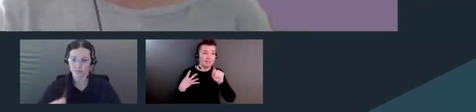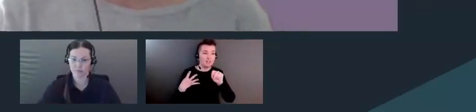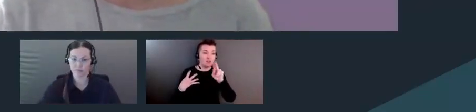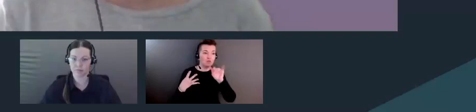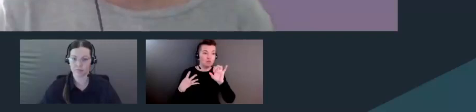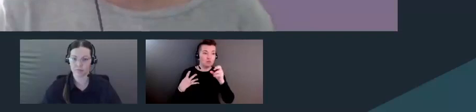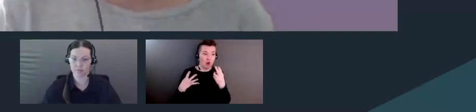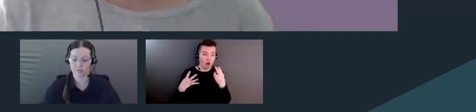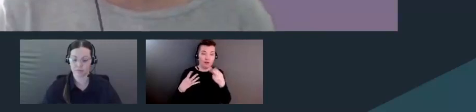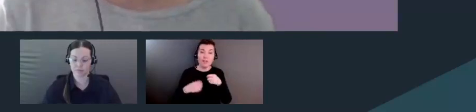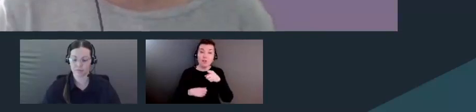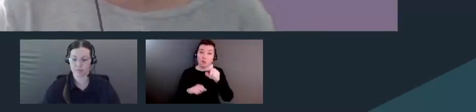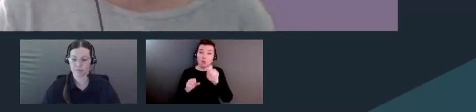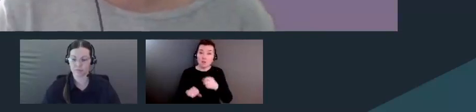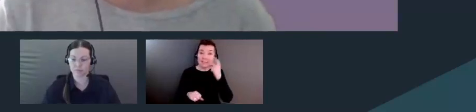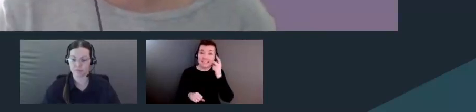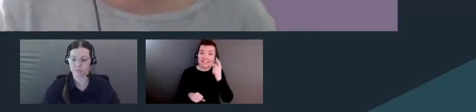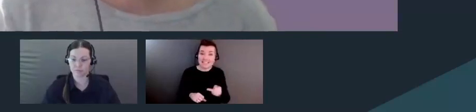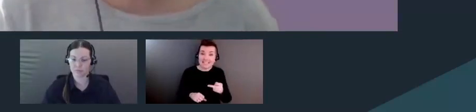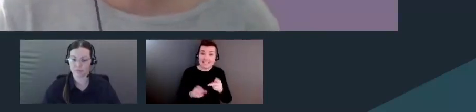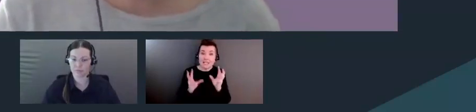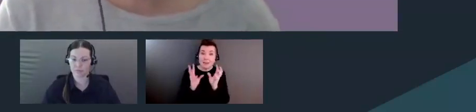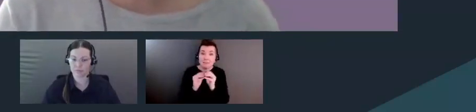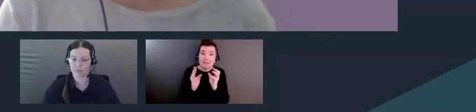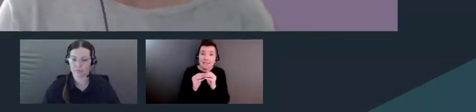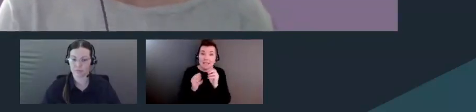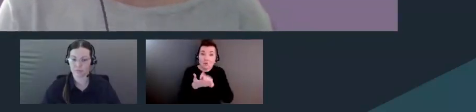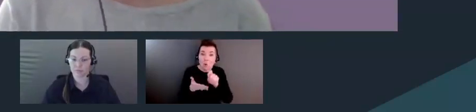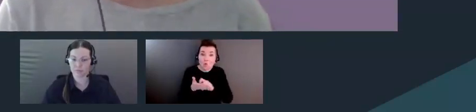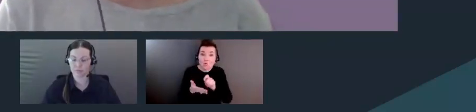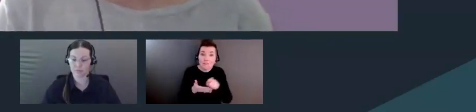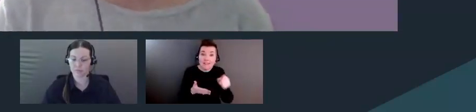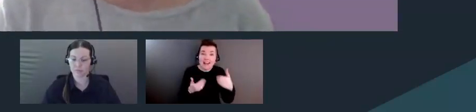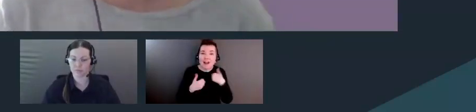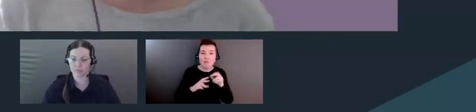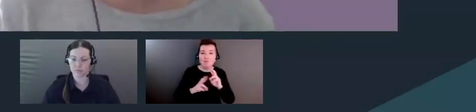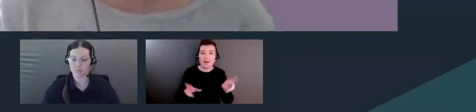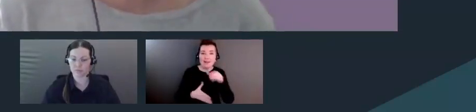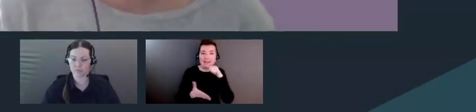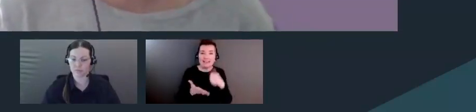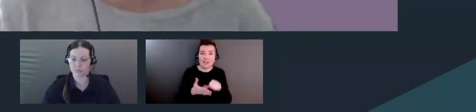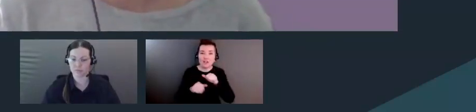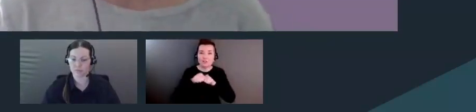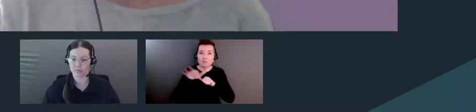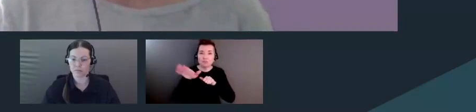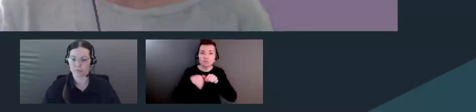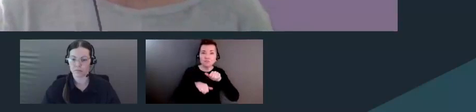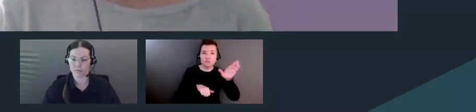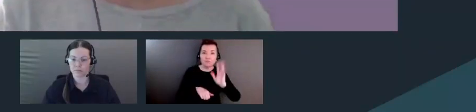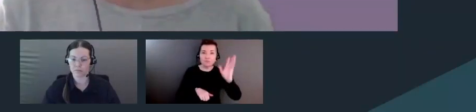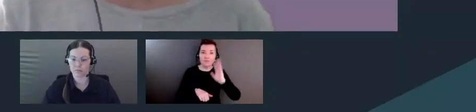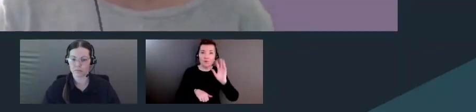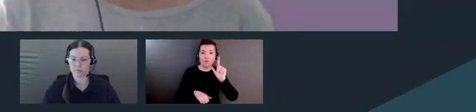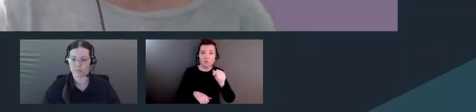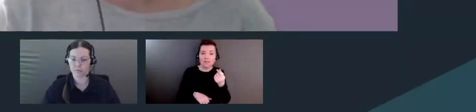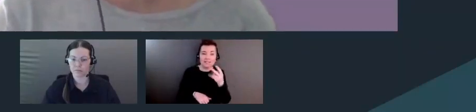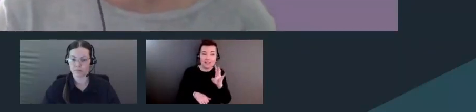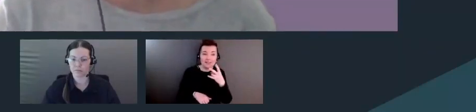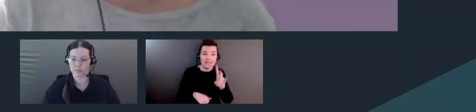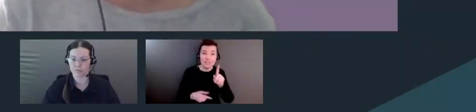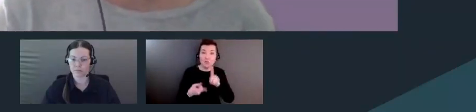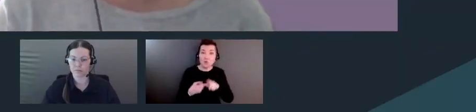in 2017 to Premier Peter Tuptuna and Prime Minister Justin Trudeau on behalf